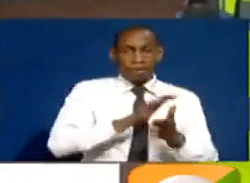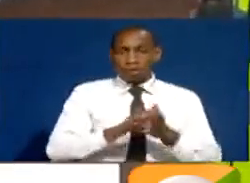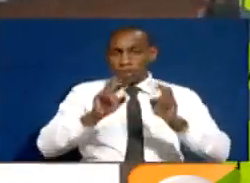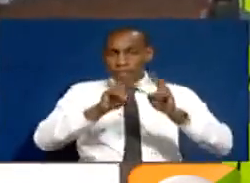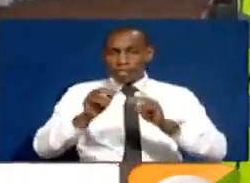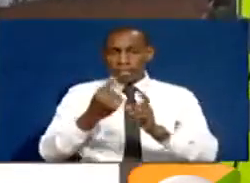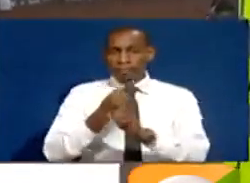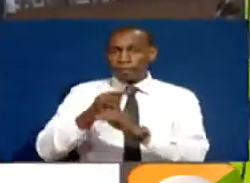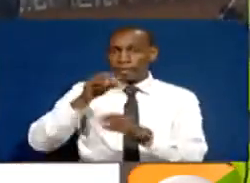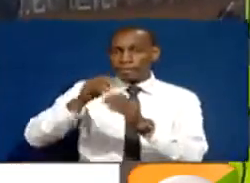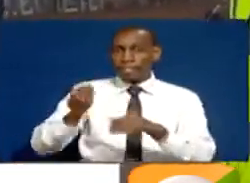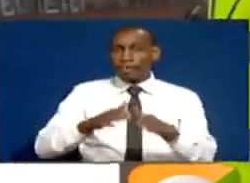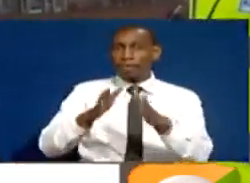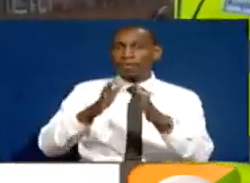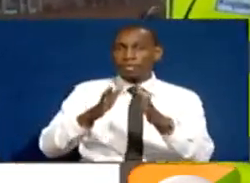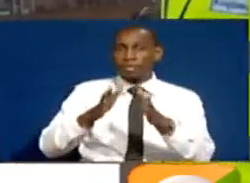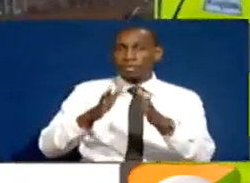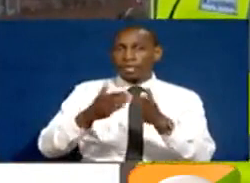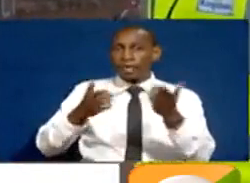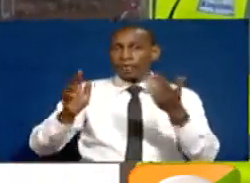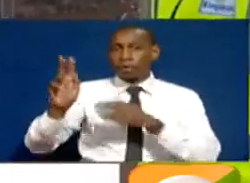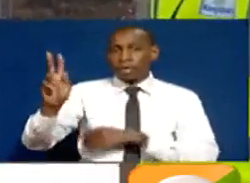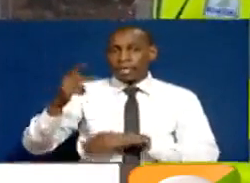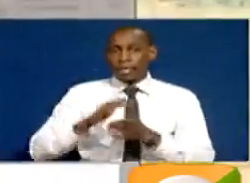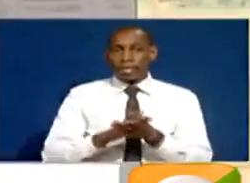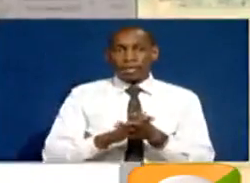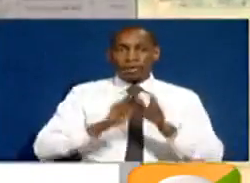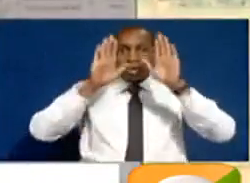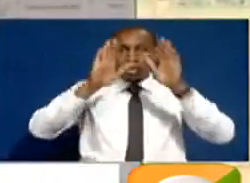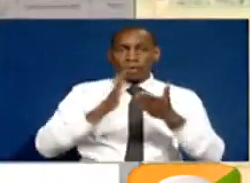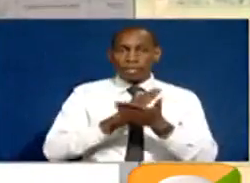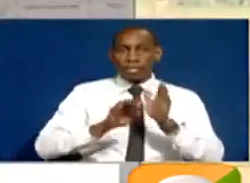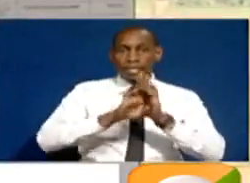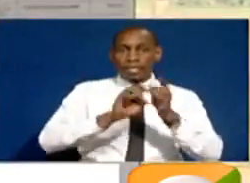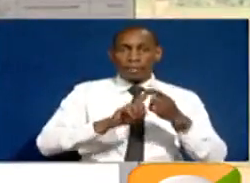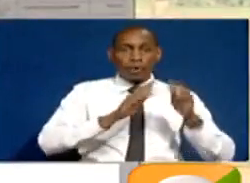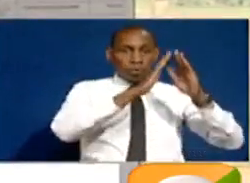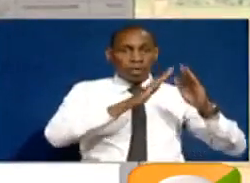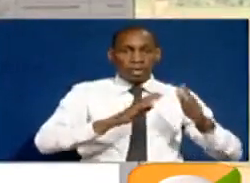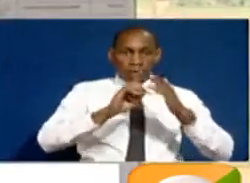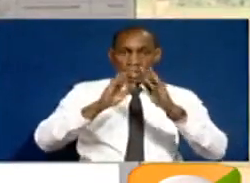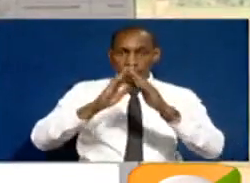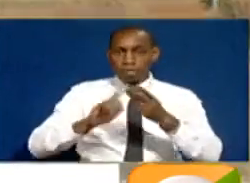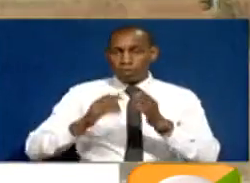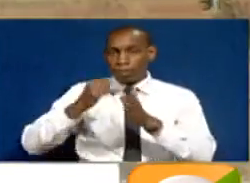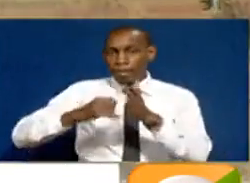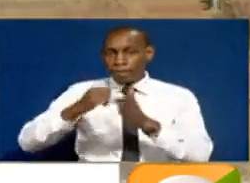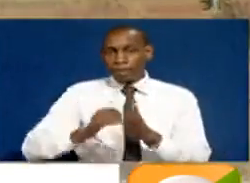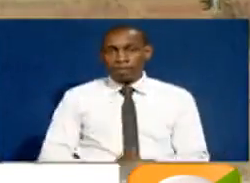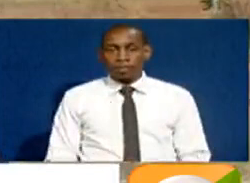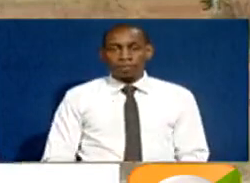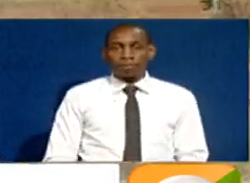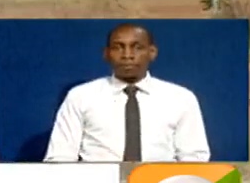scouting for various investment opportunities throughout Kenya in key sectors such as real estate and manufacturing. More than